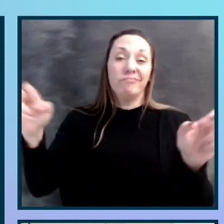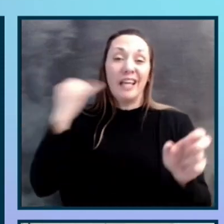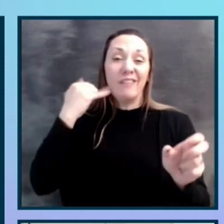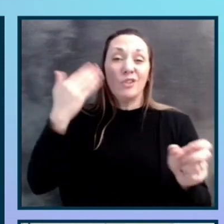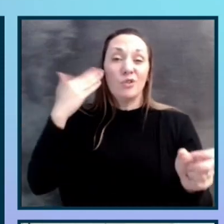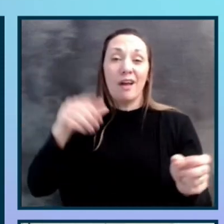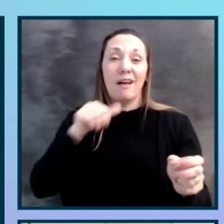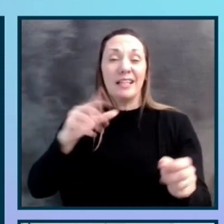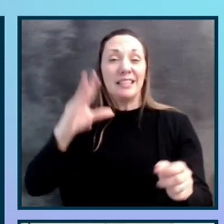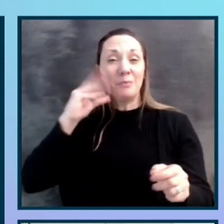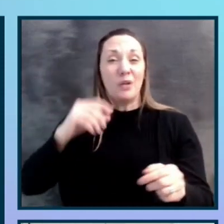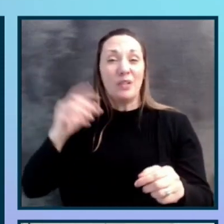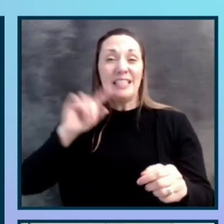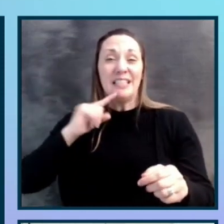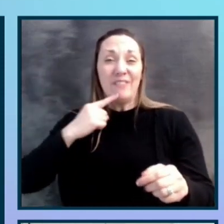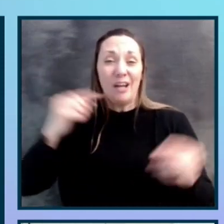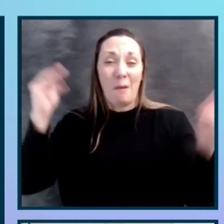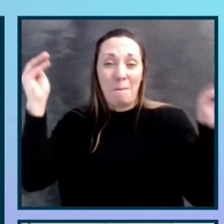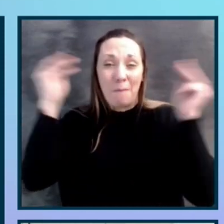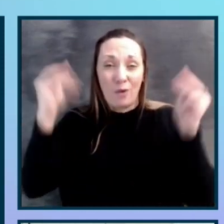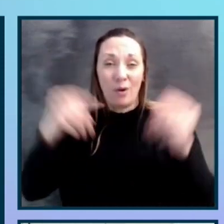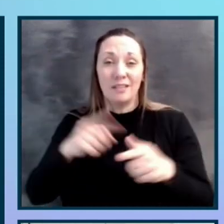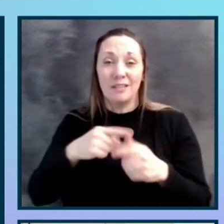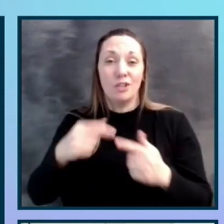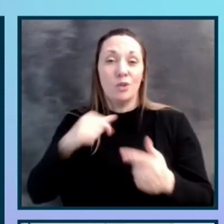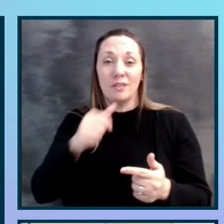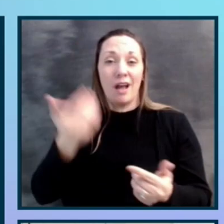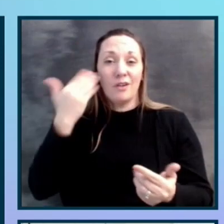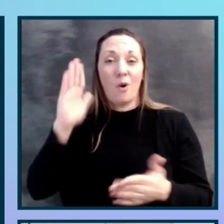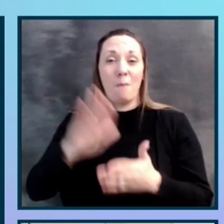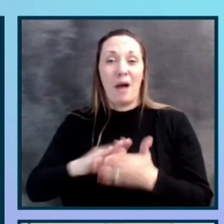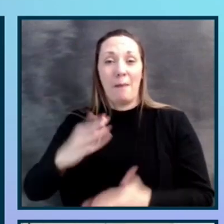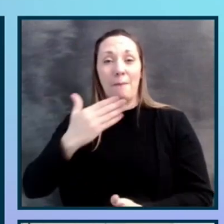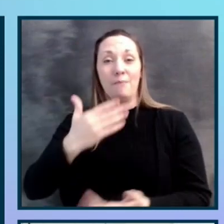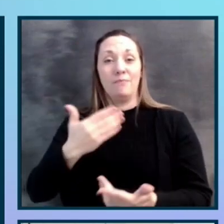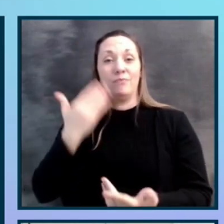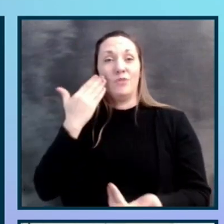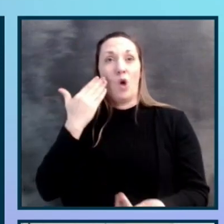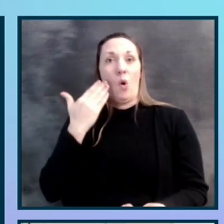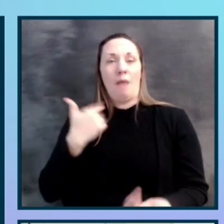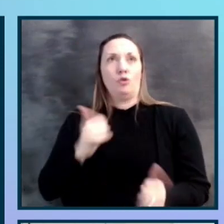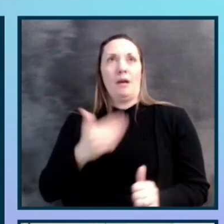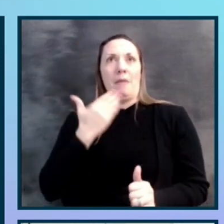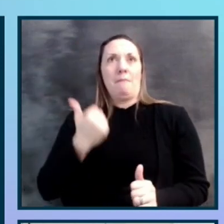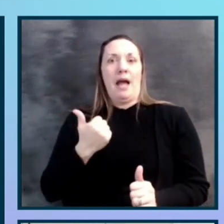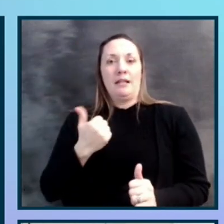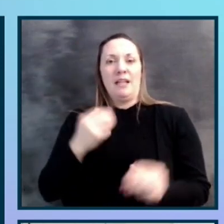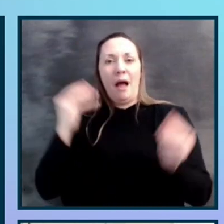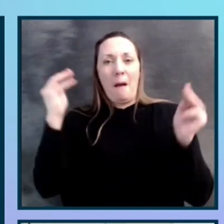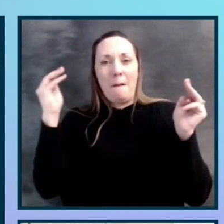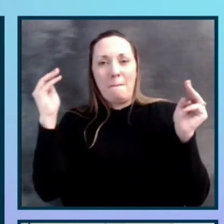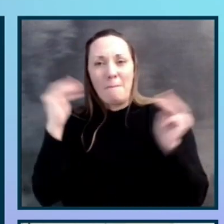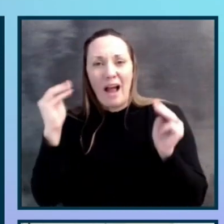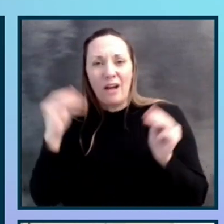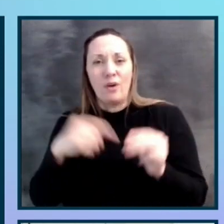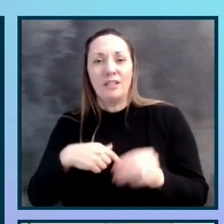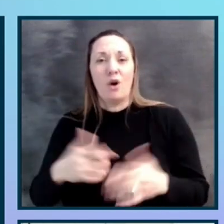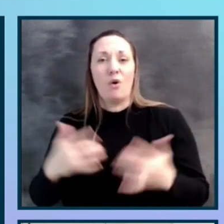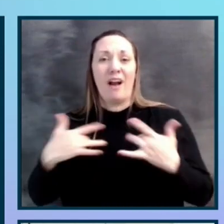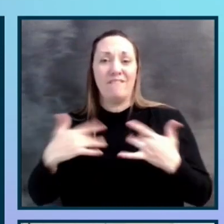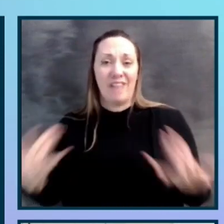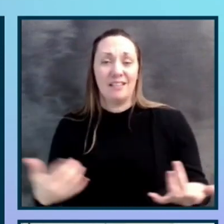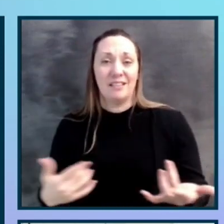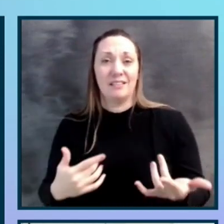to not meet up with any triggers. Migraines are events. They cause my whole body to shut down in different ways.